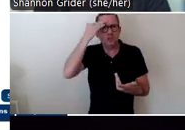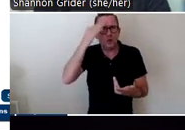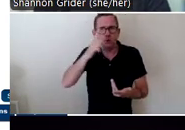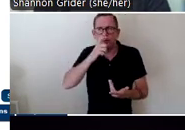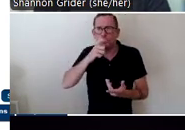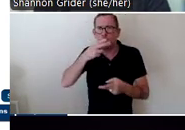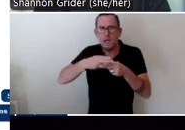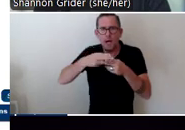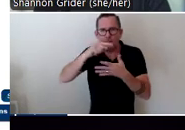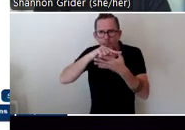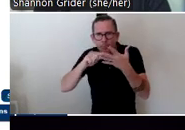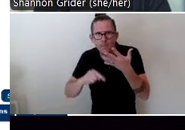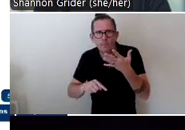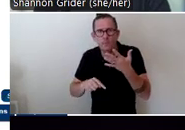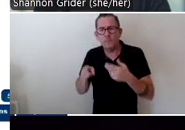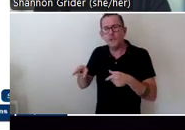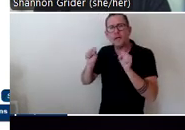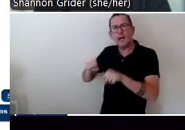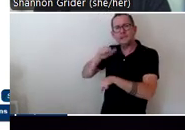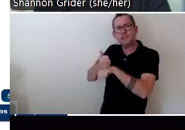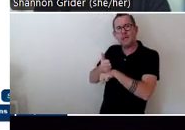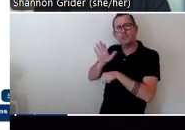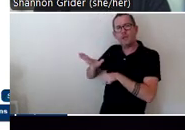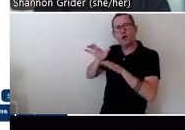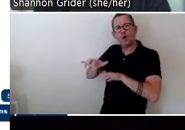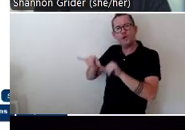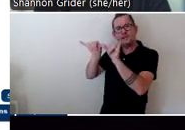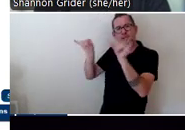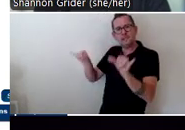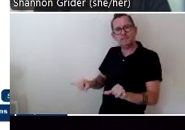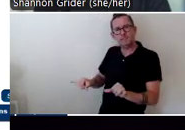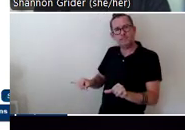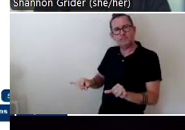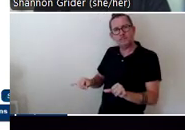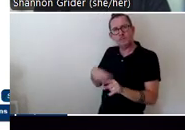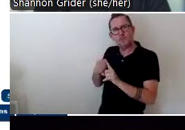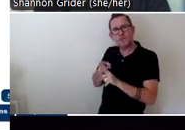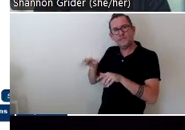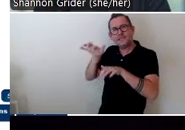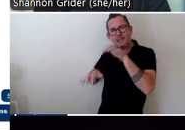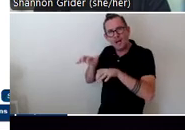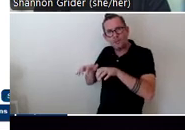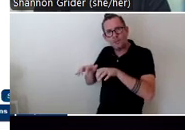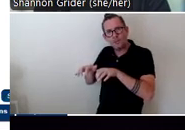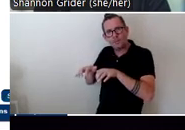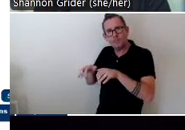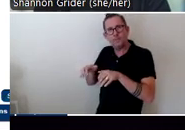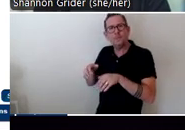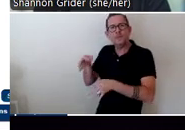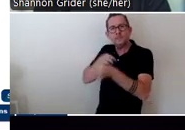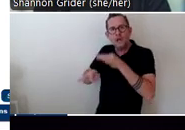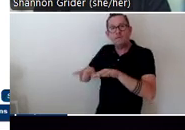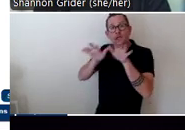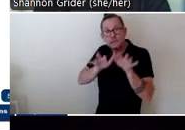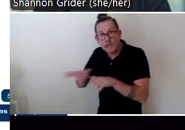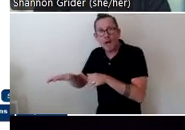their system. They need to know the names, the spellings and such, so that they can go ahead and get their computer ready